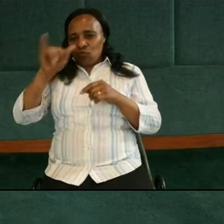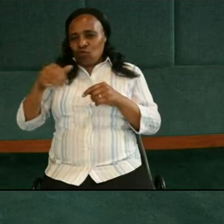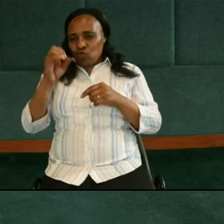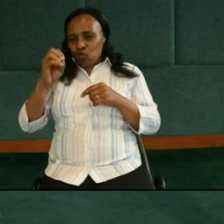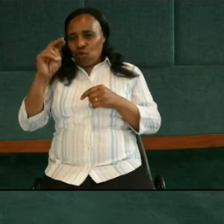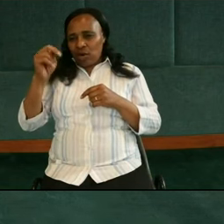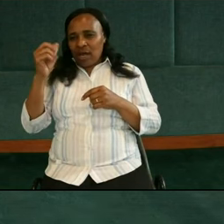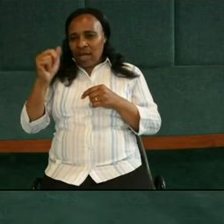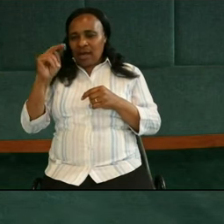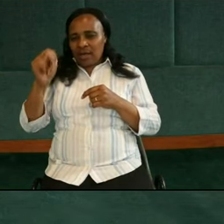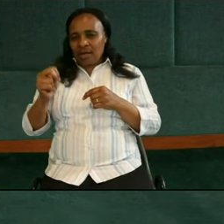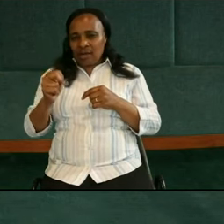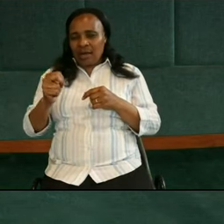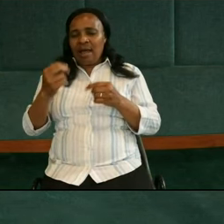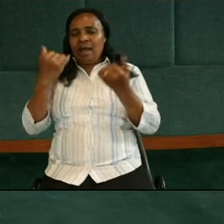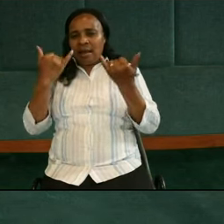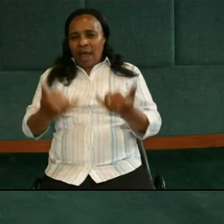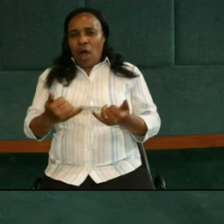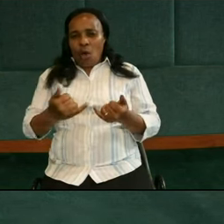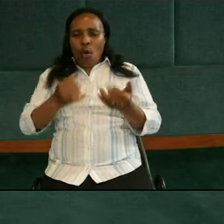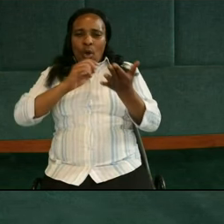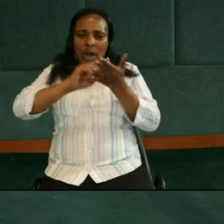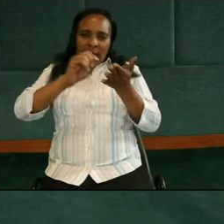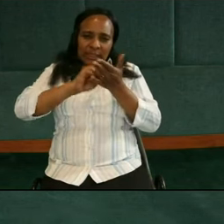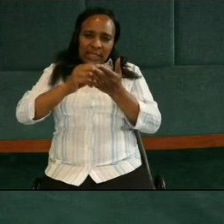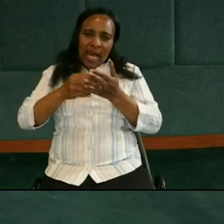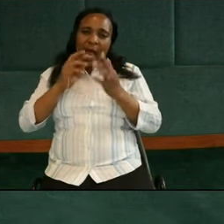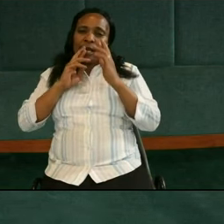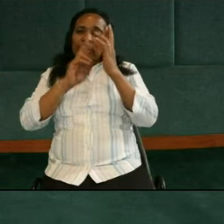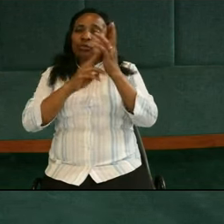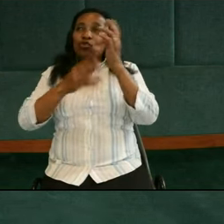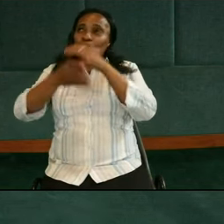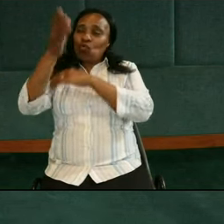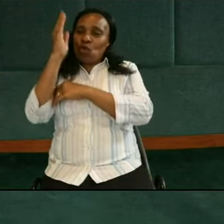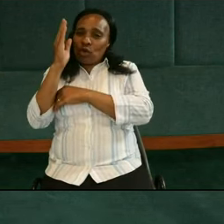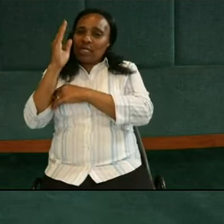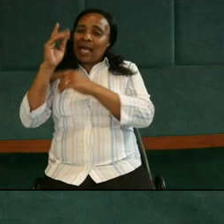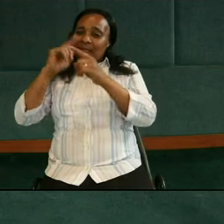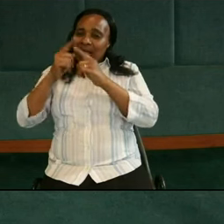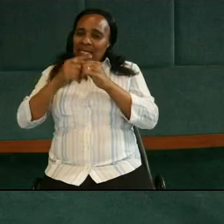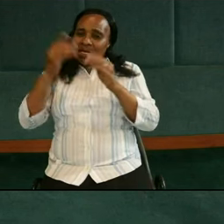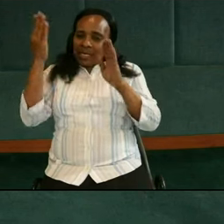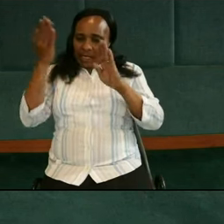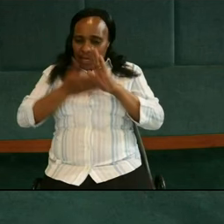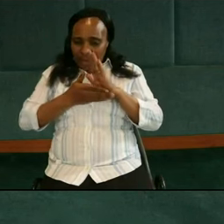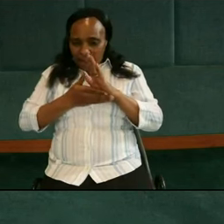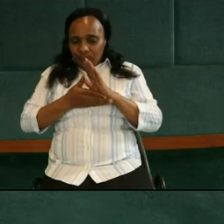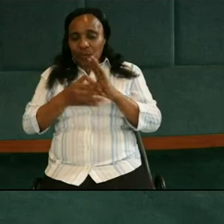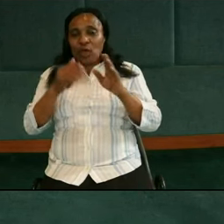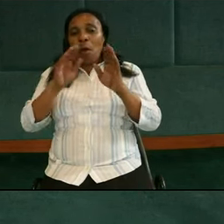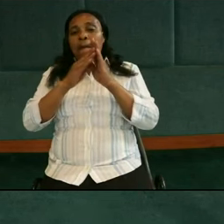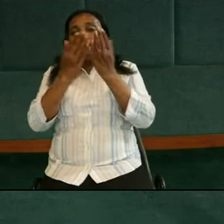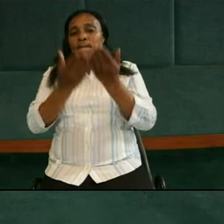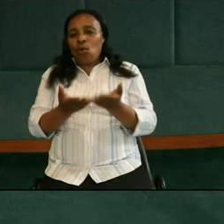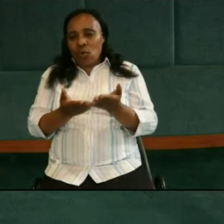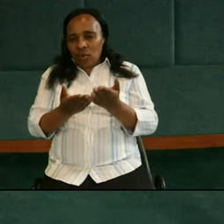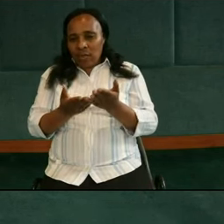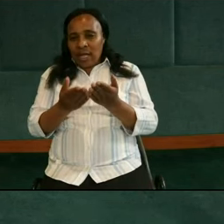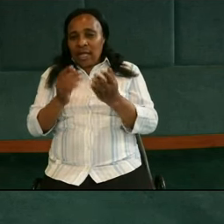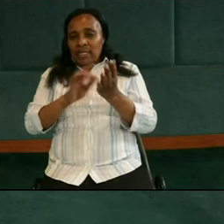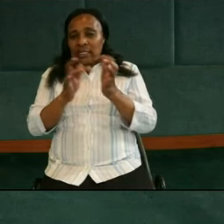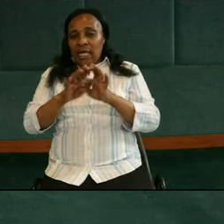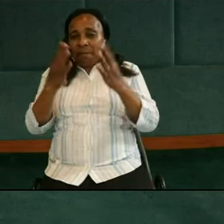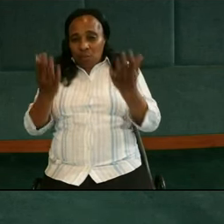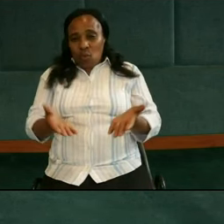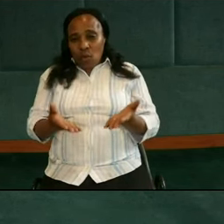do this and this and this. And now write a response to God. Keep that note on your Bible and just keep reading it time and time again. It's going